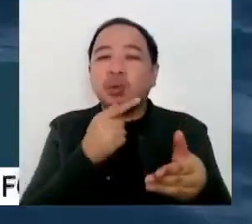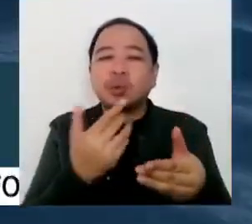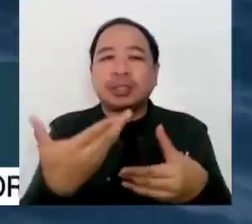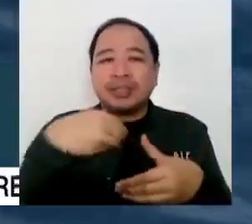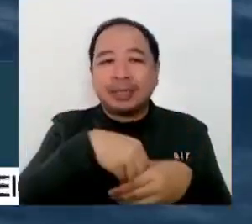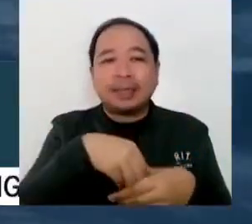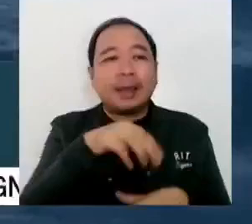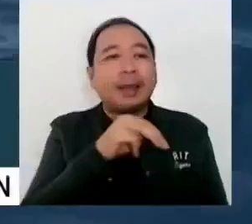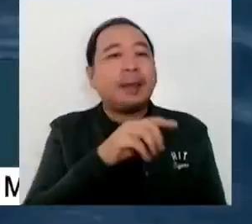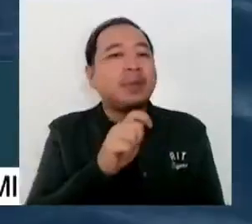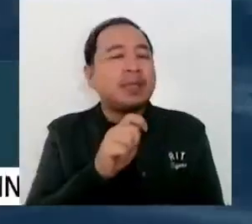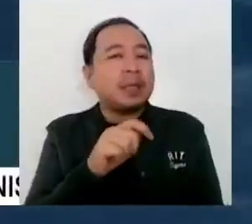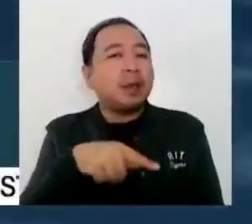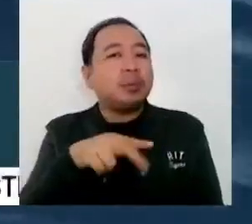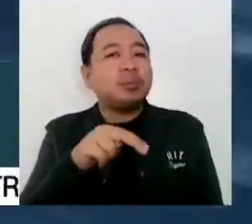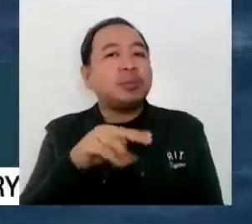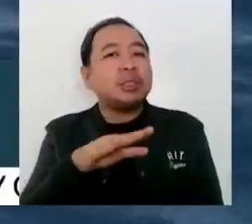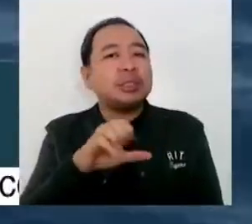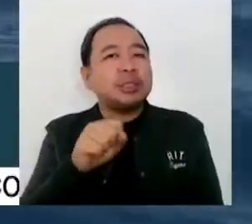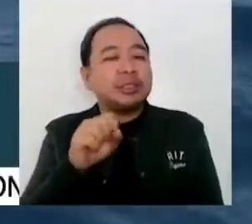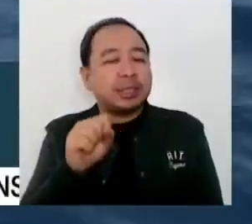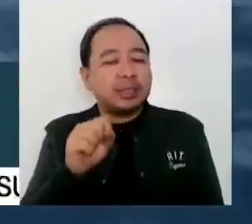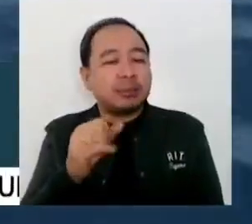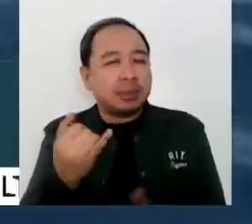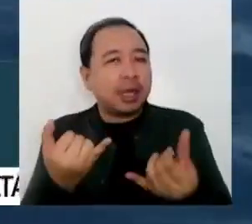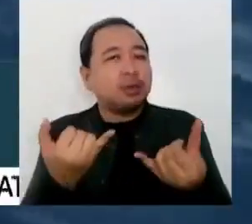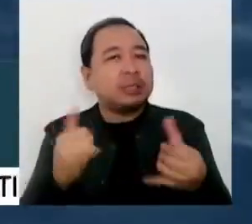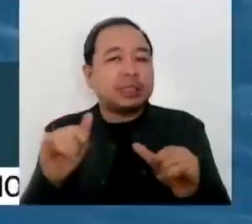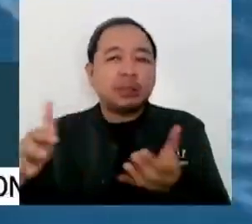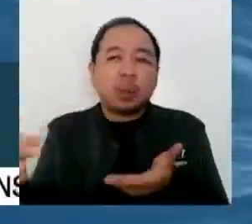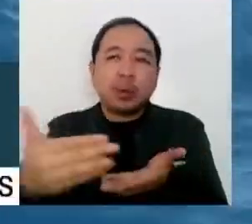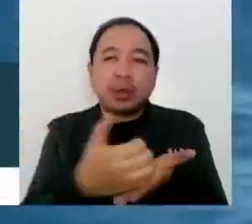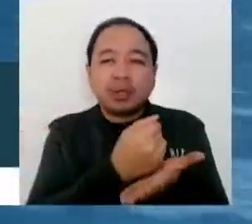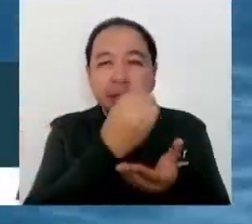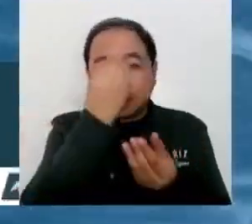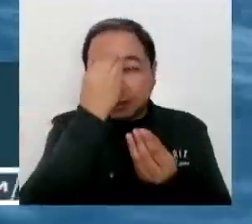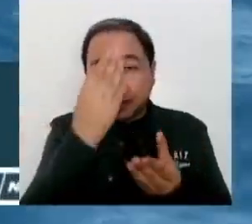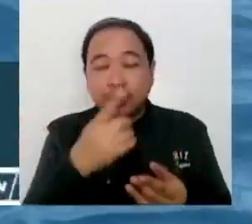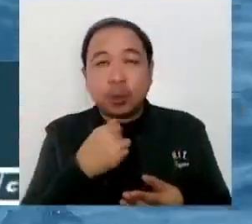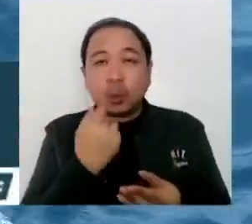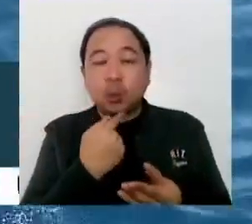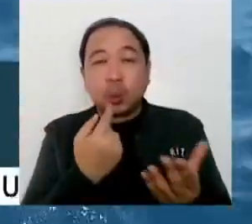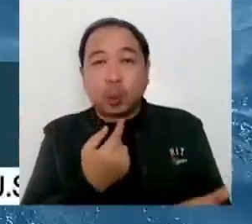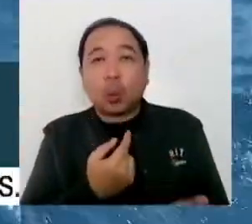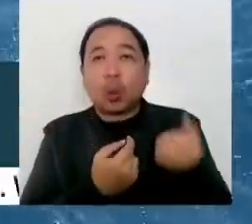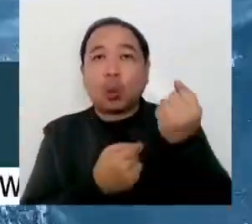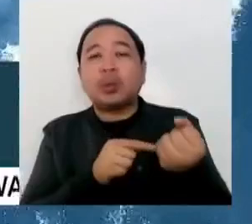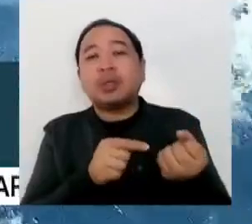Empress. Mulya explained they are still completing the information on who is the owner of the oil